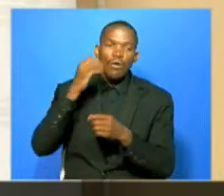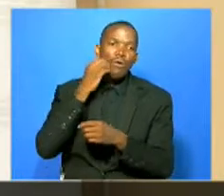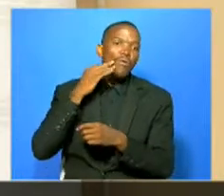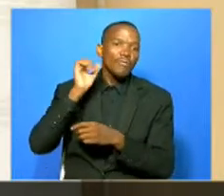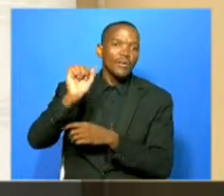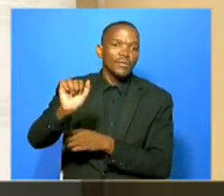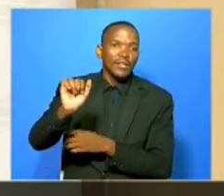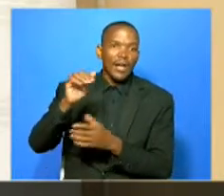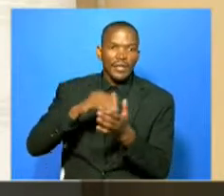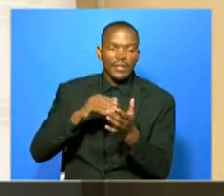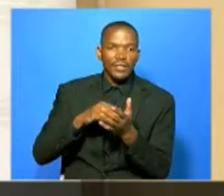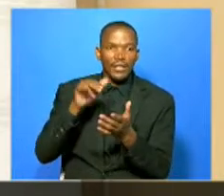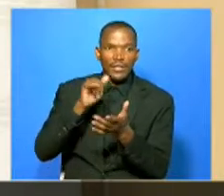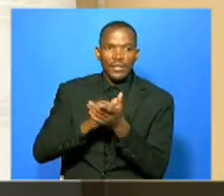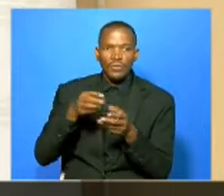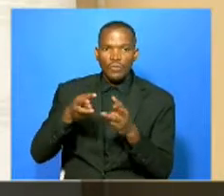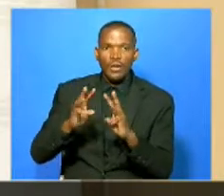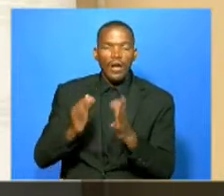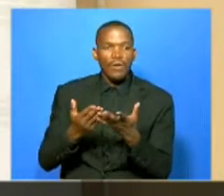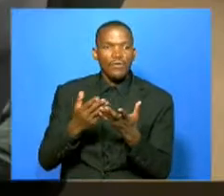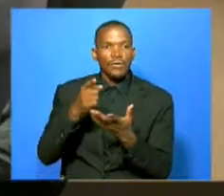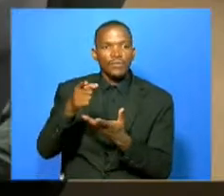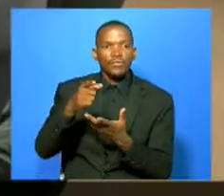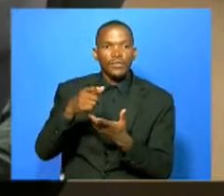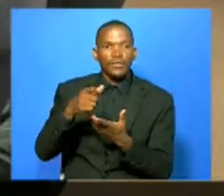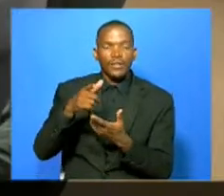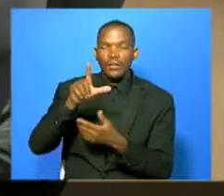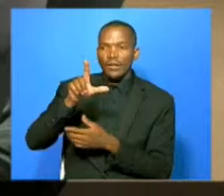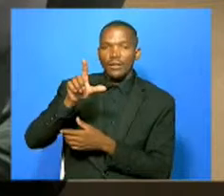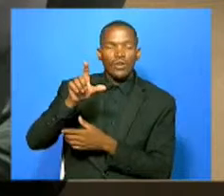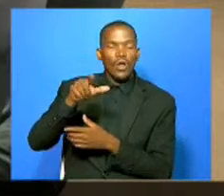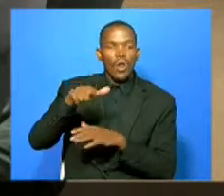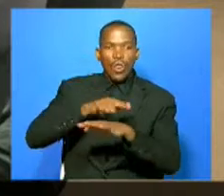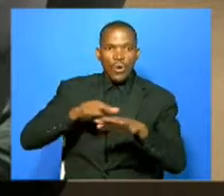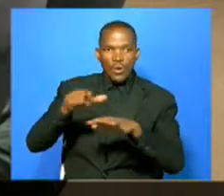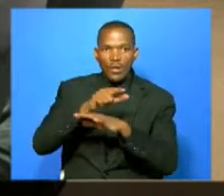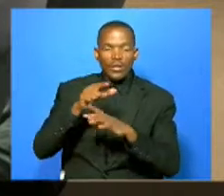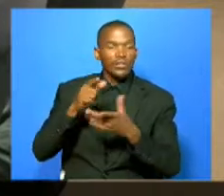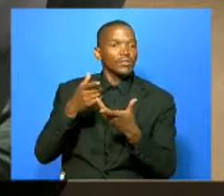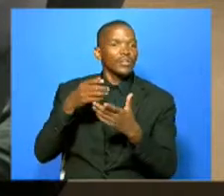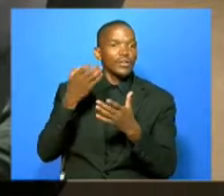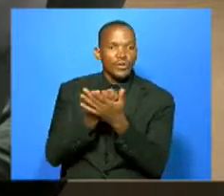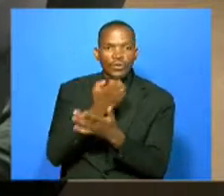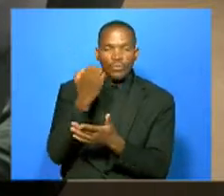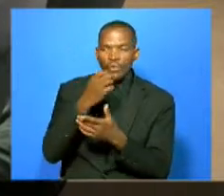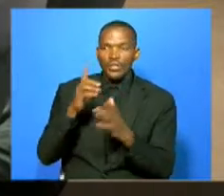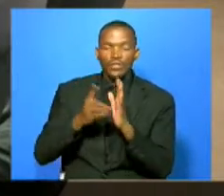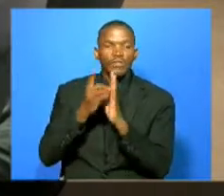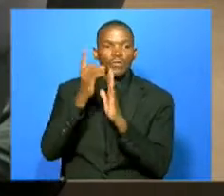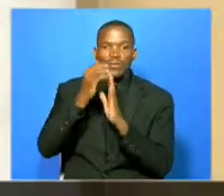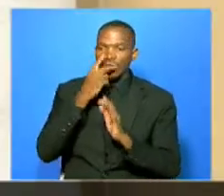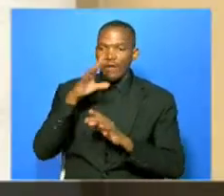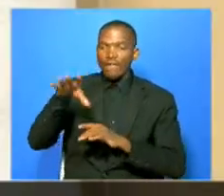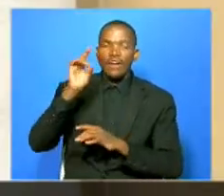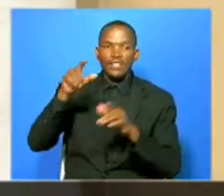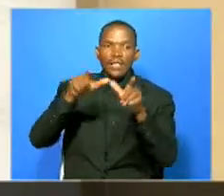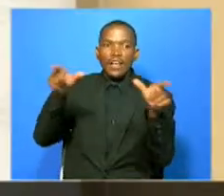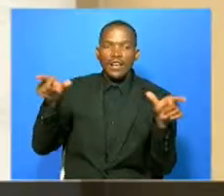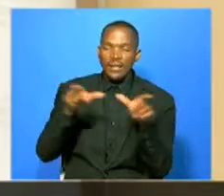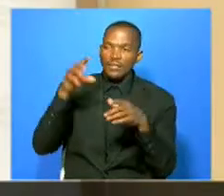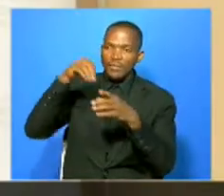bone e le ka yone thulaganyo ya LED or local economic development. Setse re bone lehatshe ka